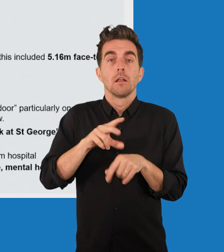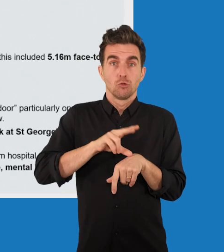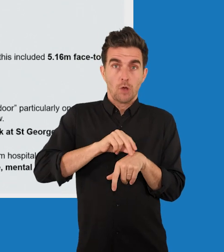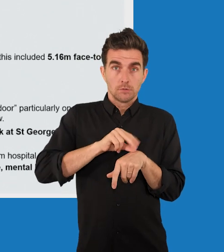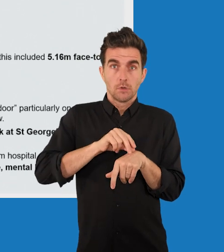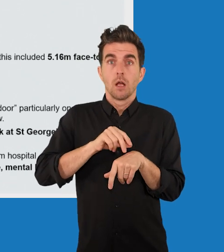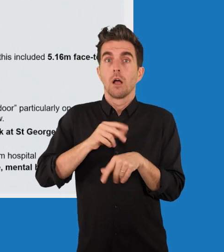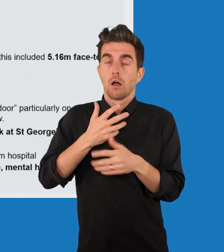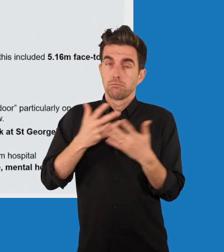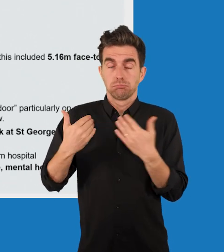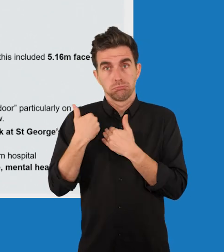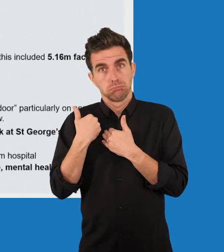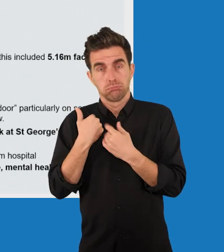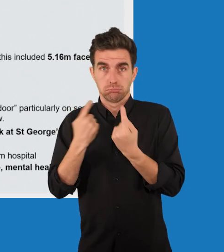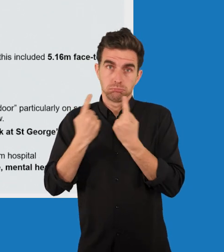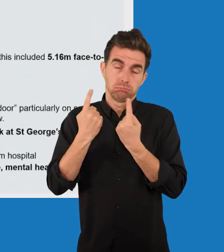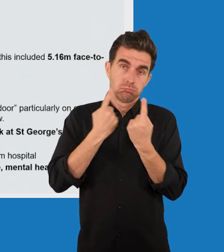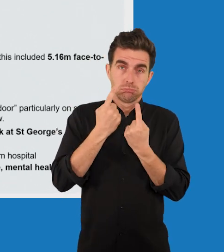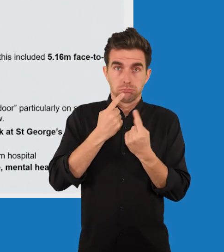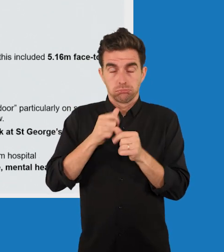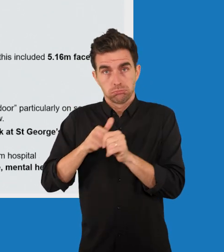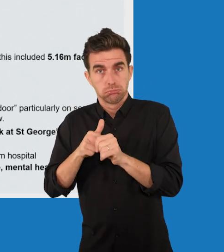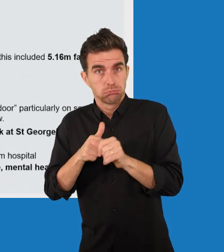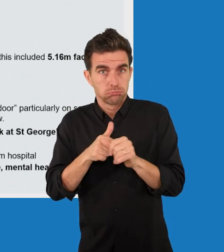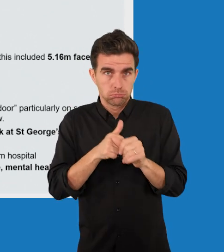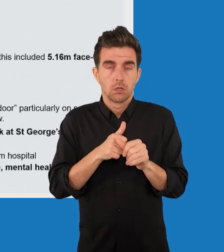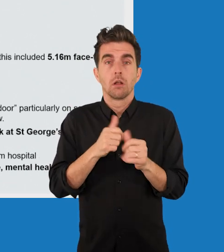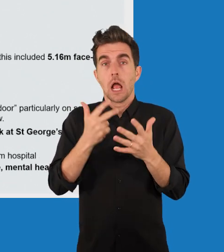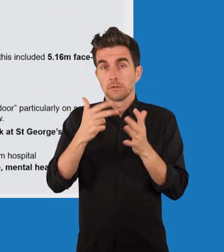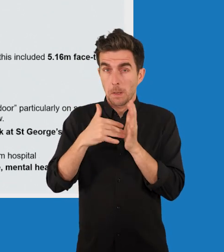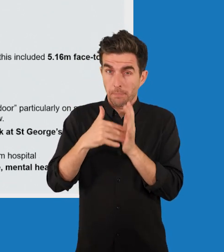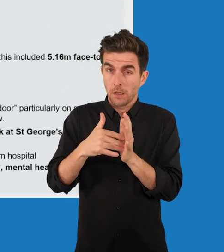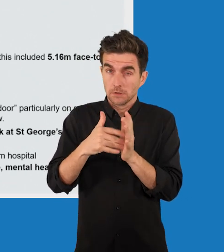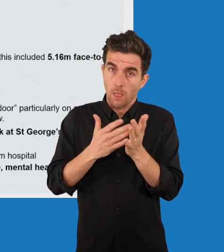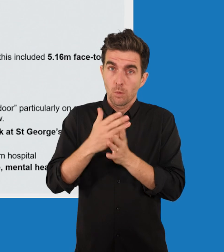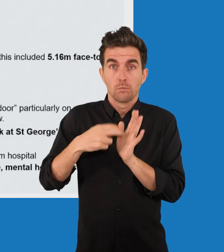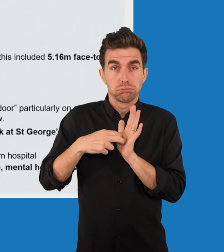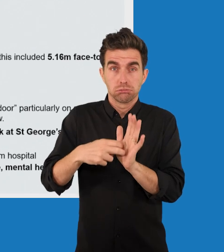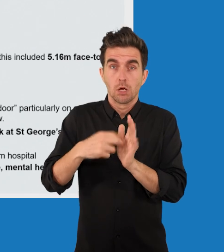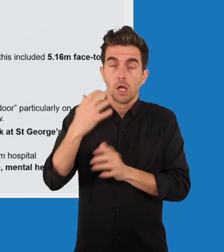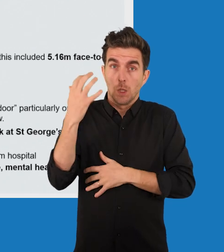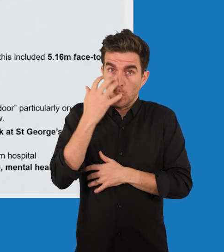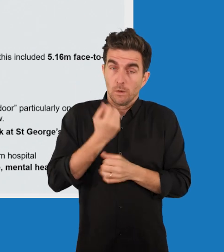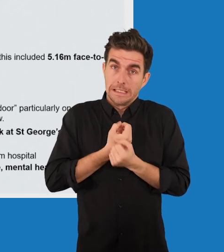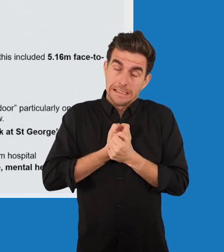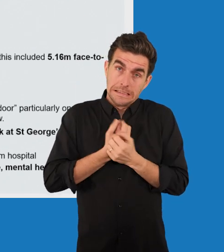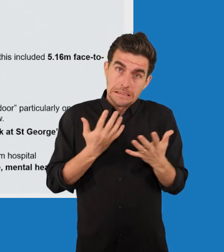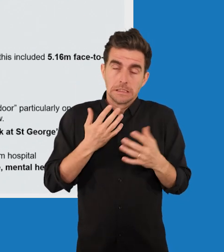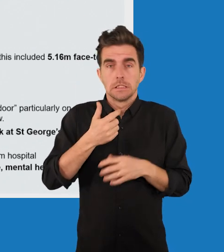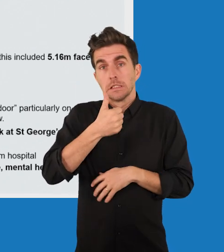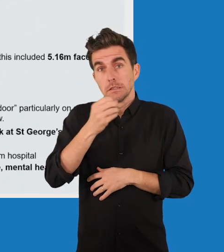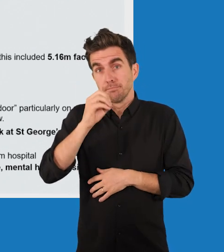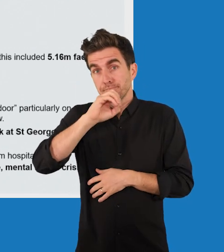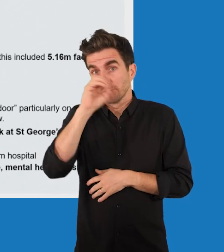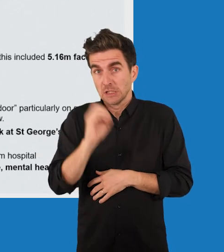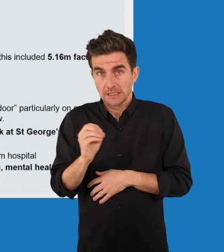attendances, and our GP colleagues have done an enormous task of seeing around 8 million patients through